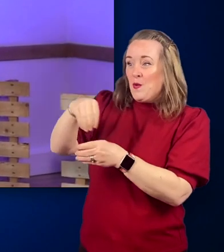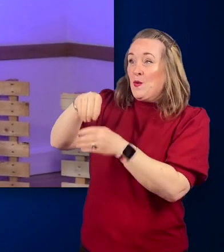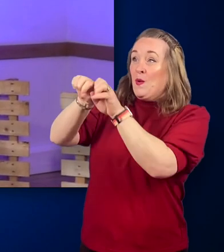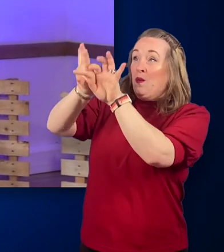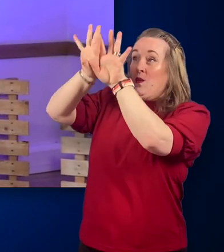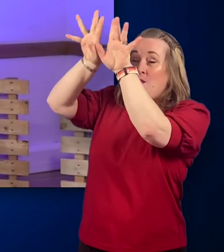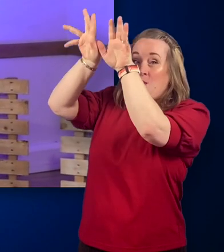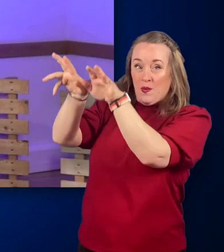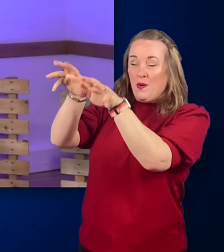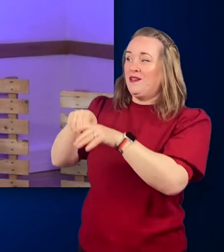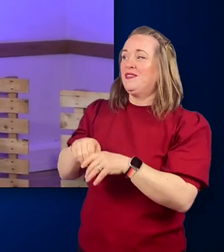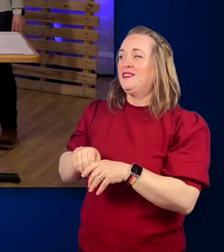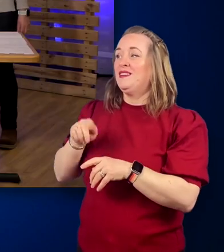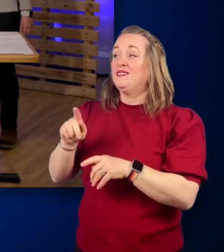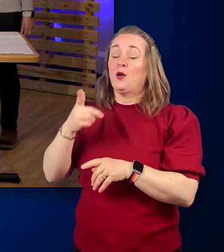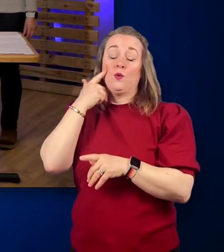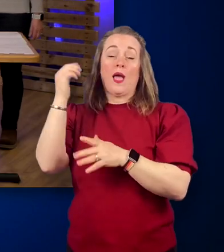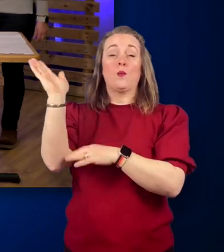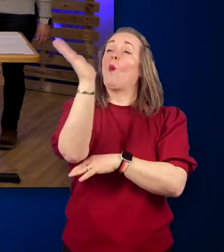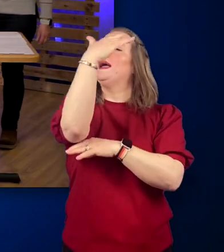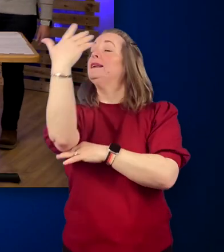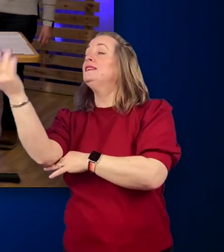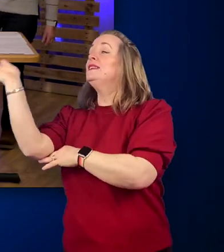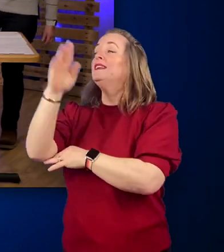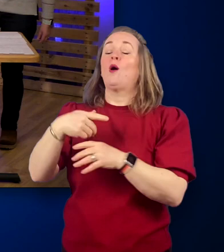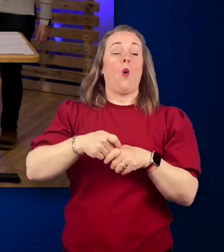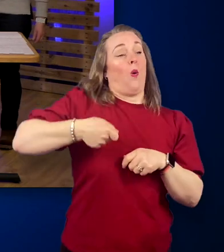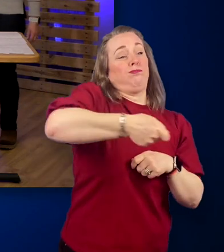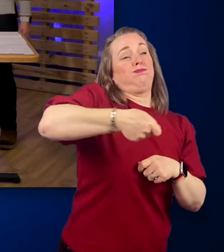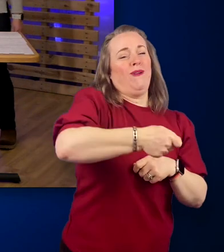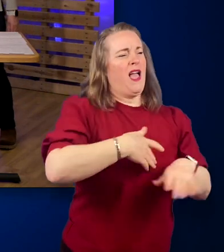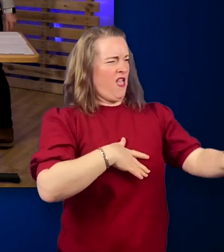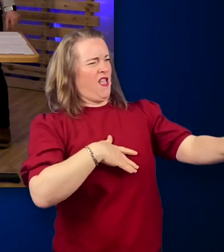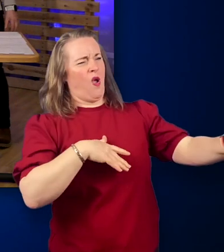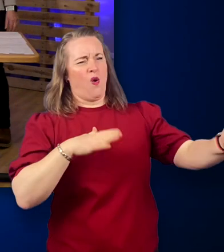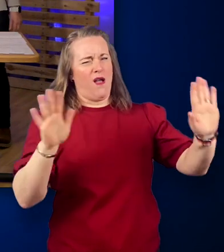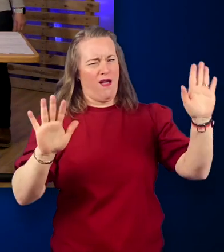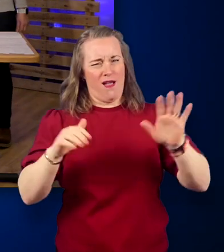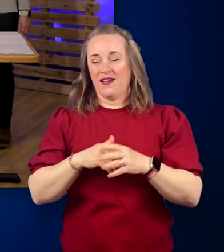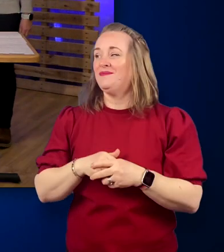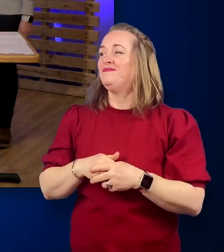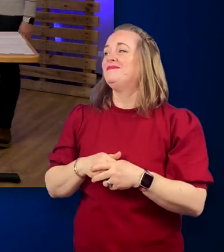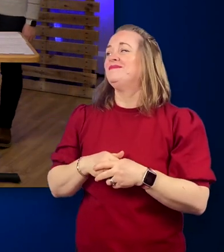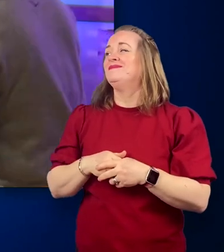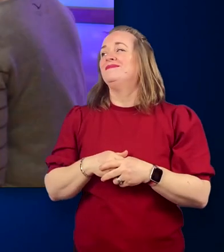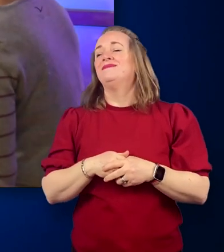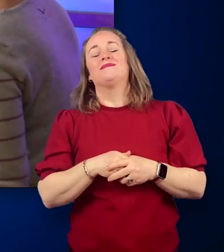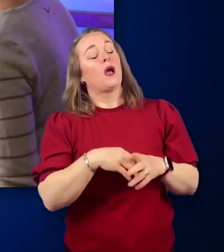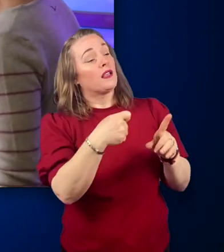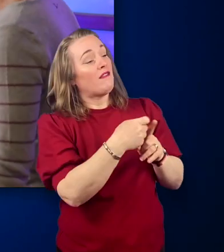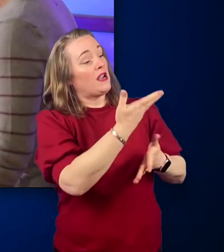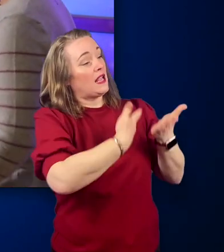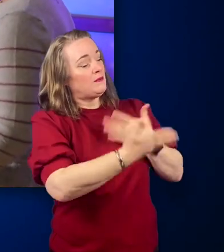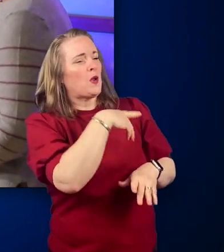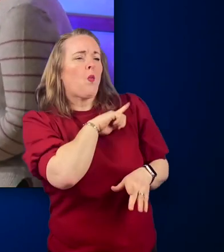So this is quite good to wave. It's quite good to poke people. But Karen, tell us a little bit about why